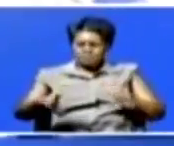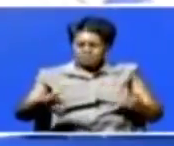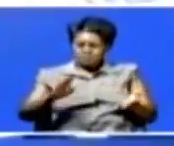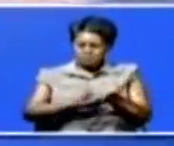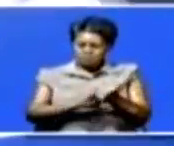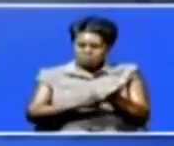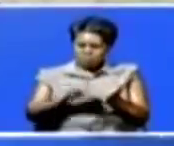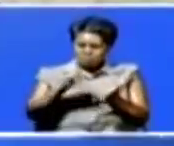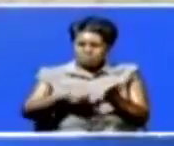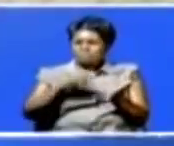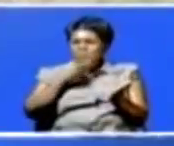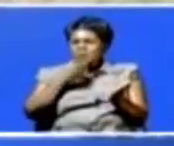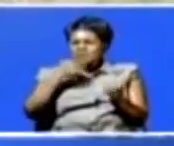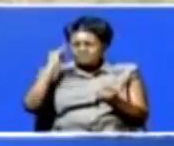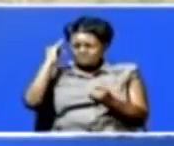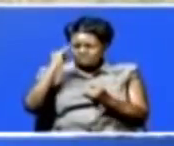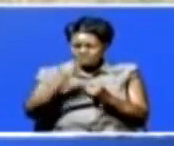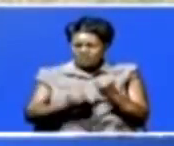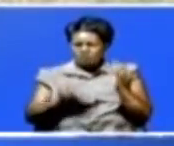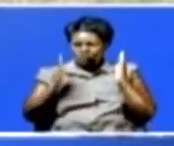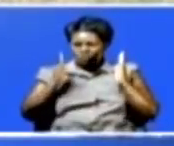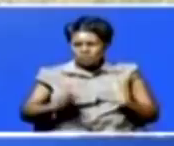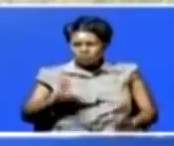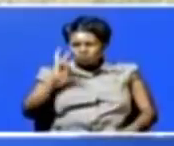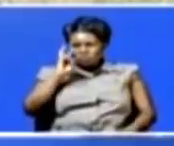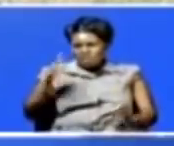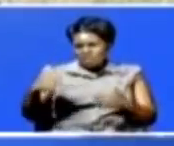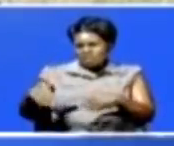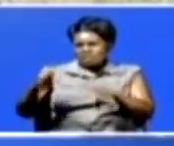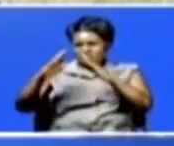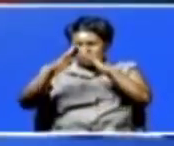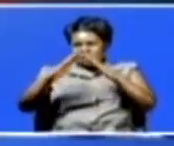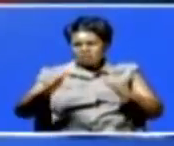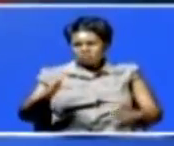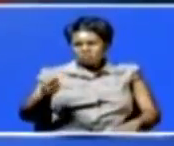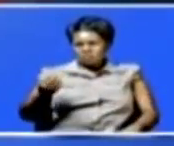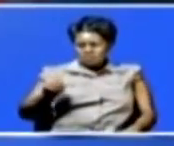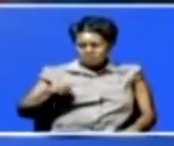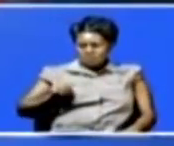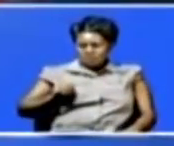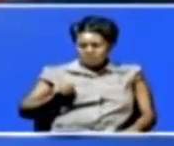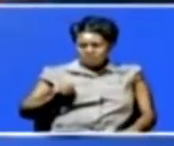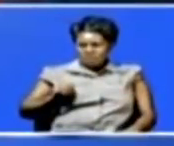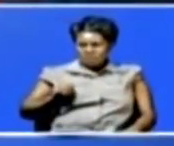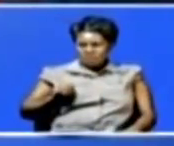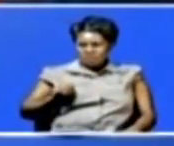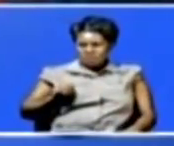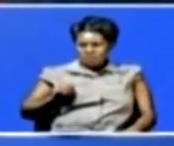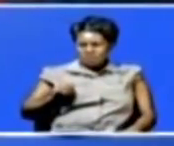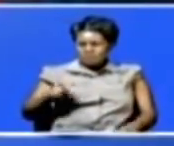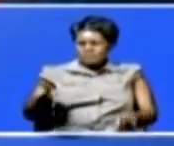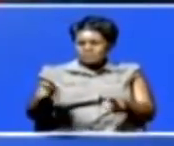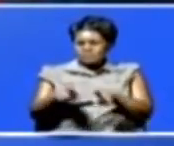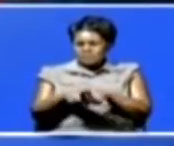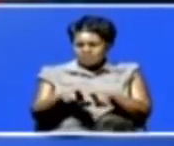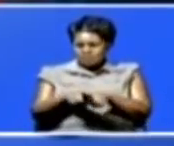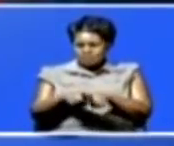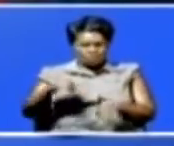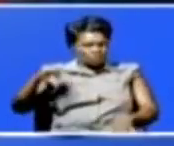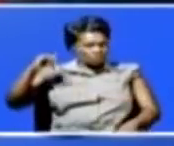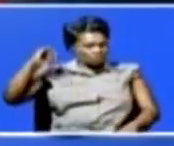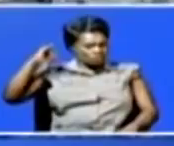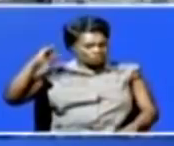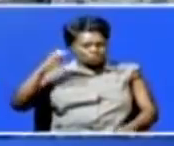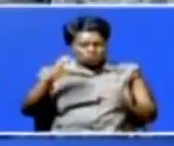Investigations suggest that Irungu was the last person seen leaving the apartment where Monica lived in Kilimani. Further, mobile